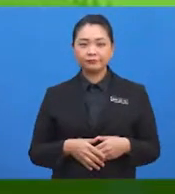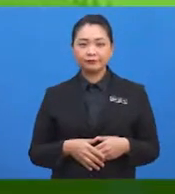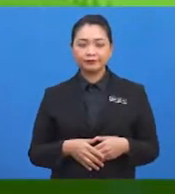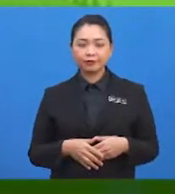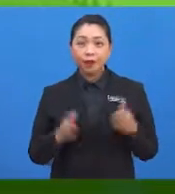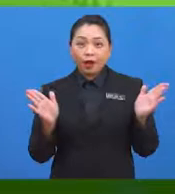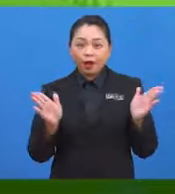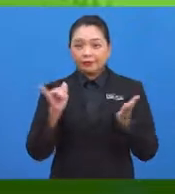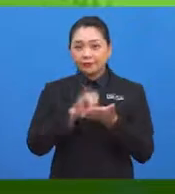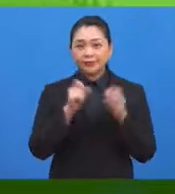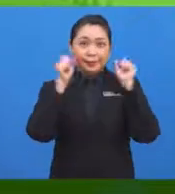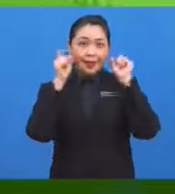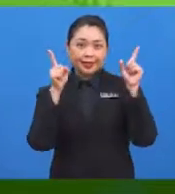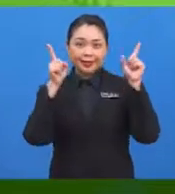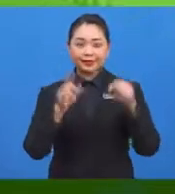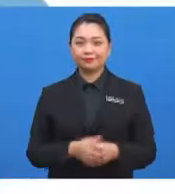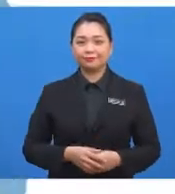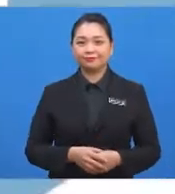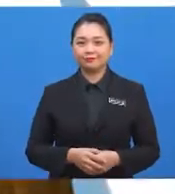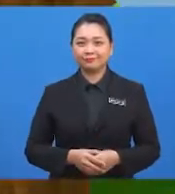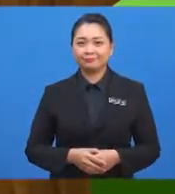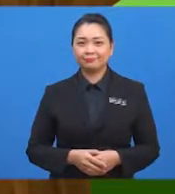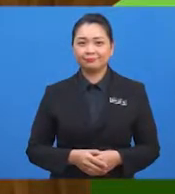Wow, that was amazing.